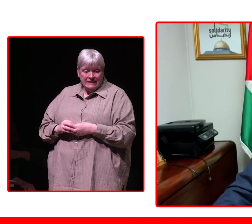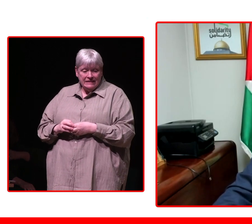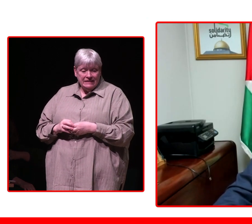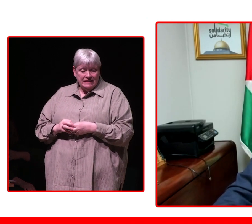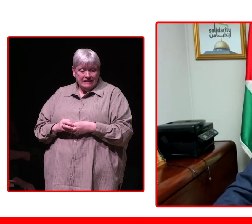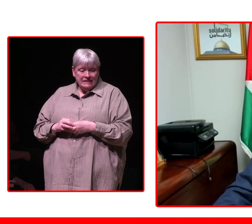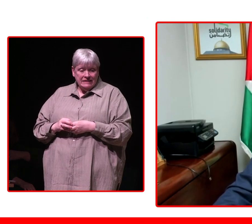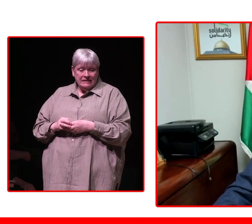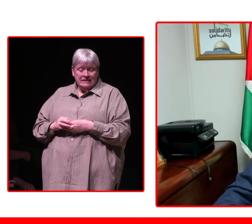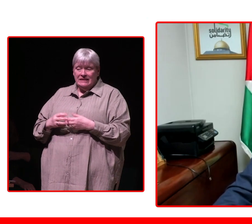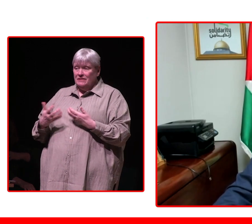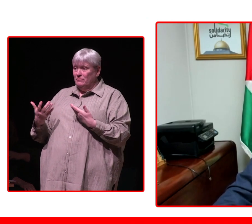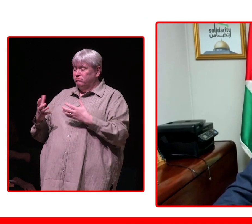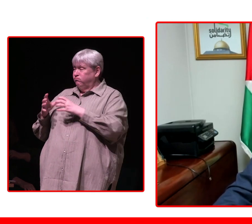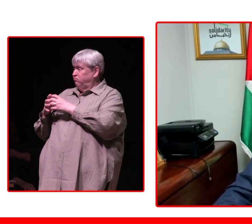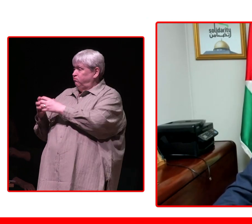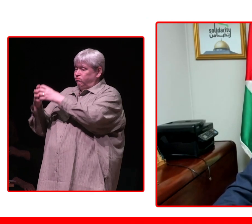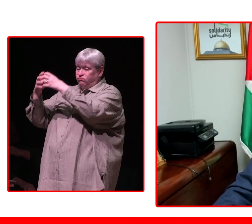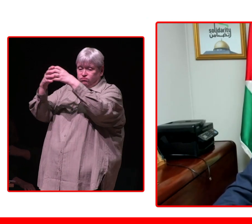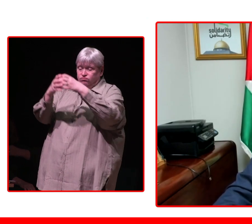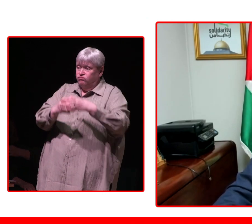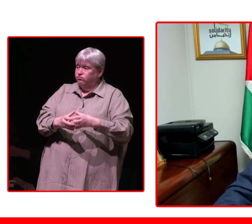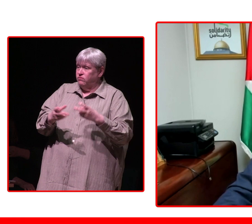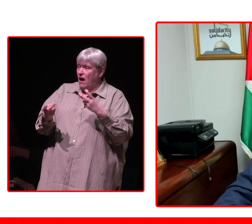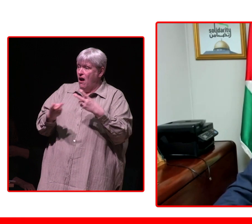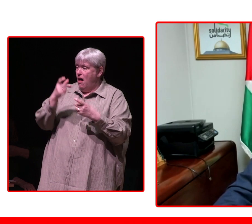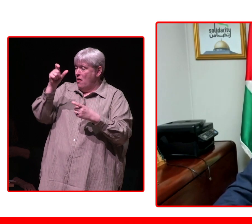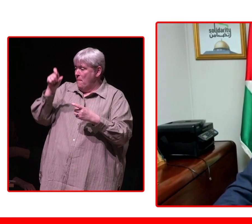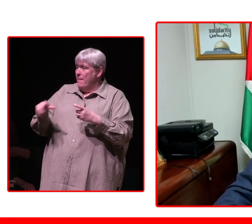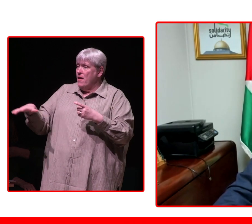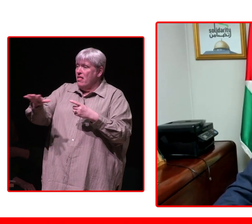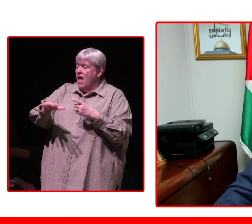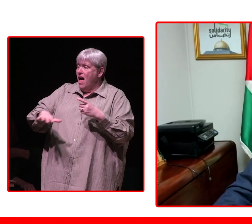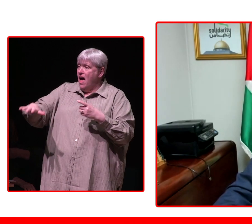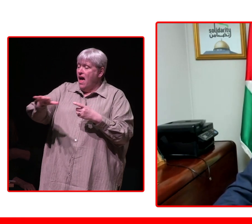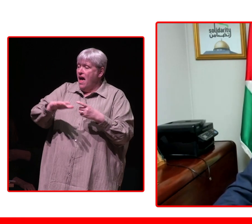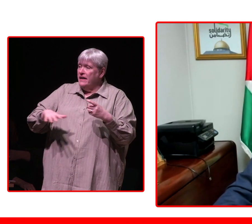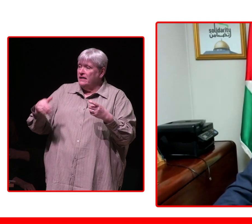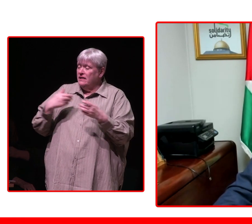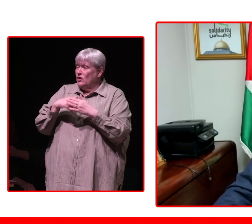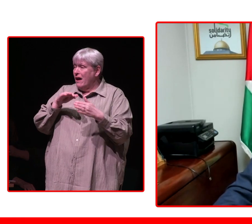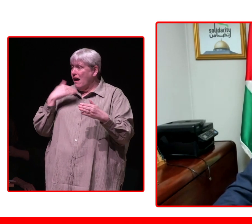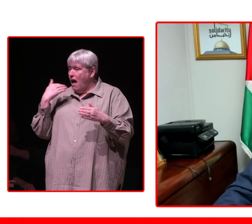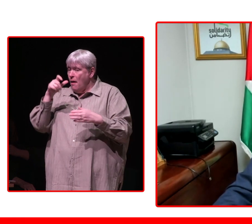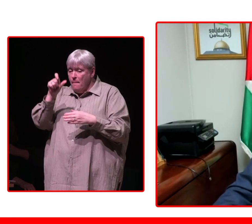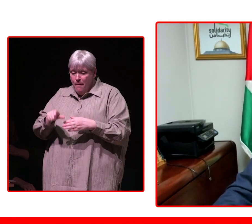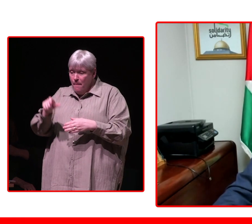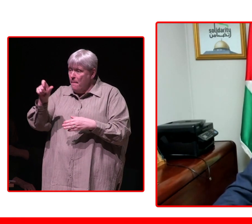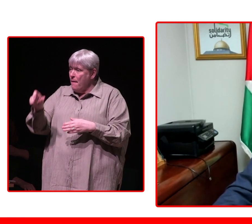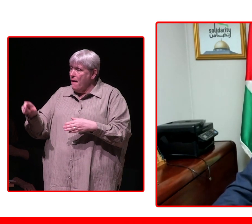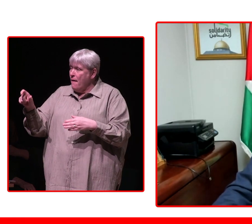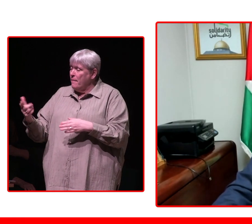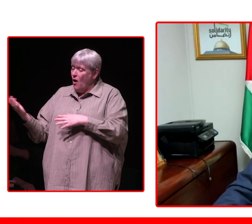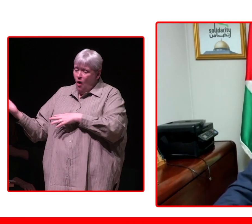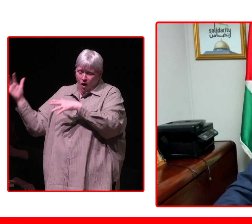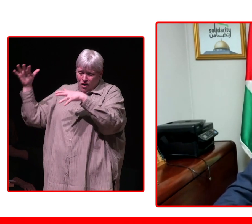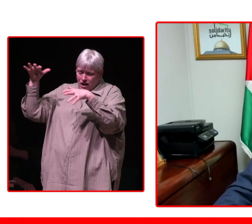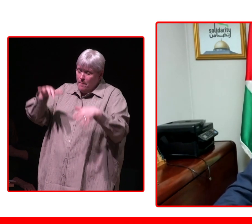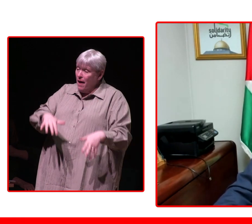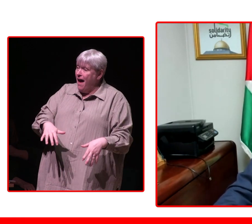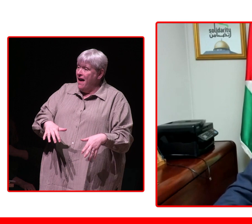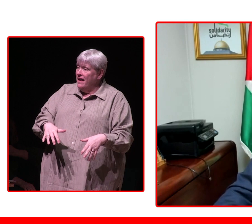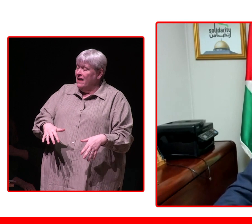A colonizer of another people's land engaged in the apartheid and genocide against the people under its occupation. I mean,